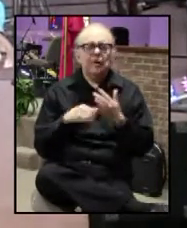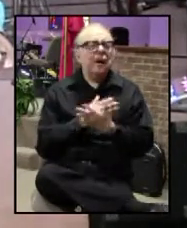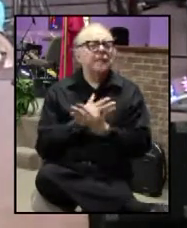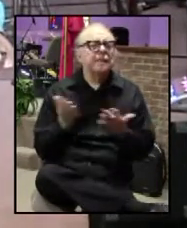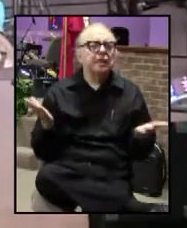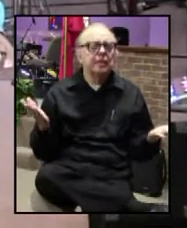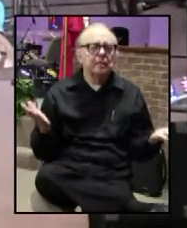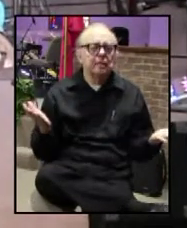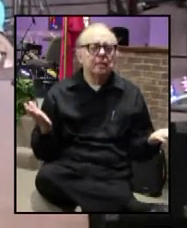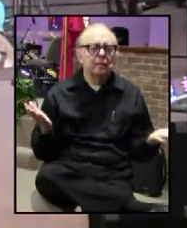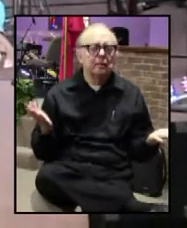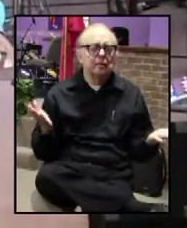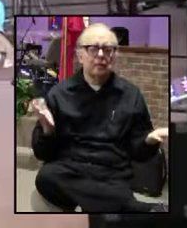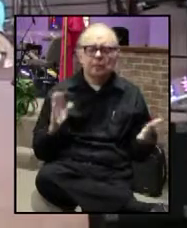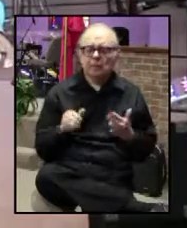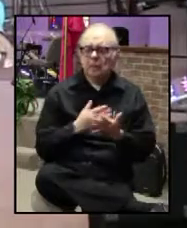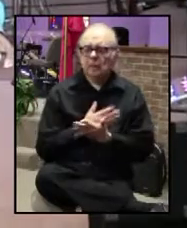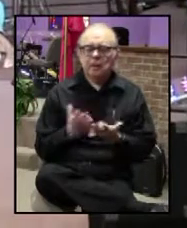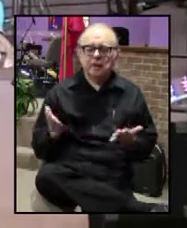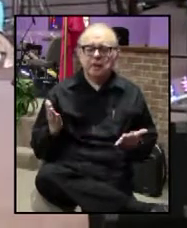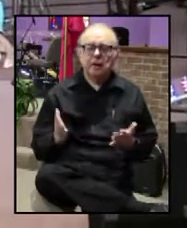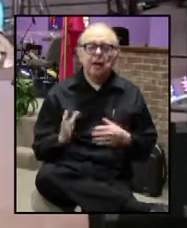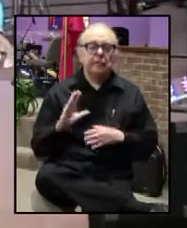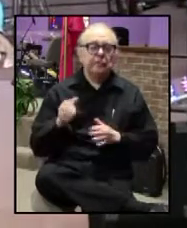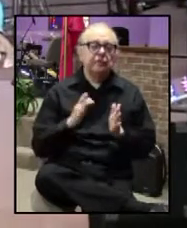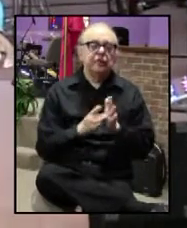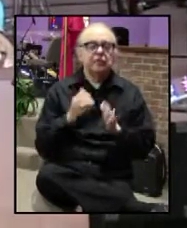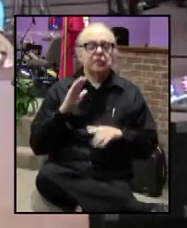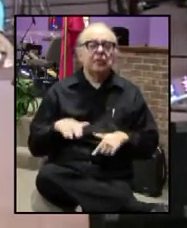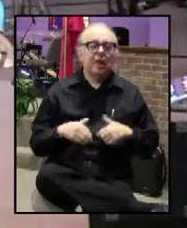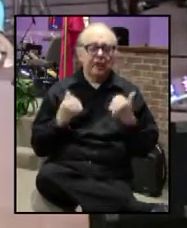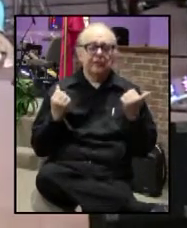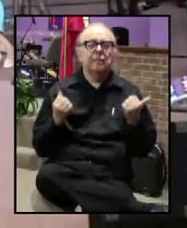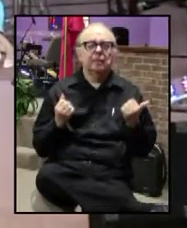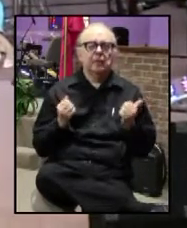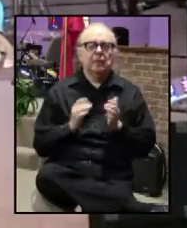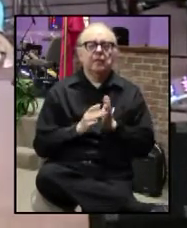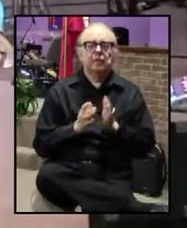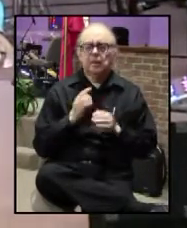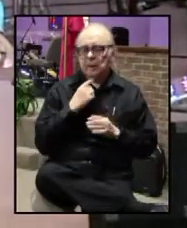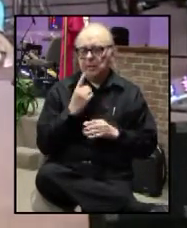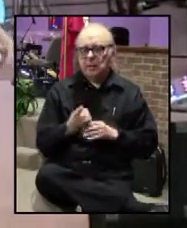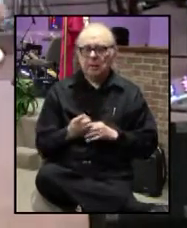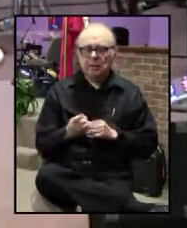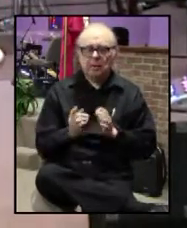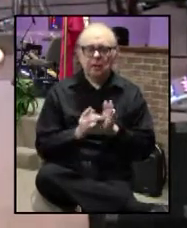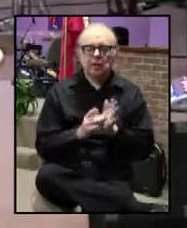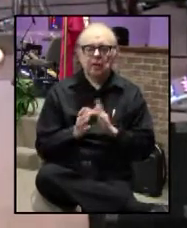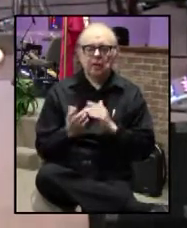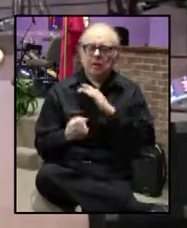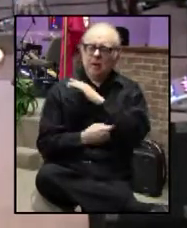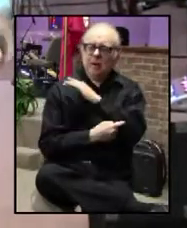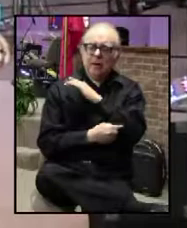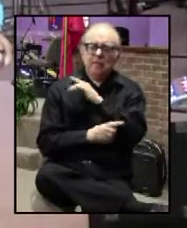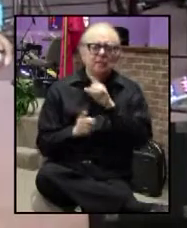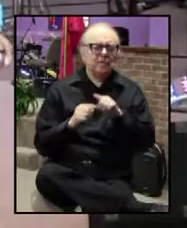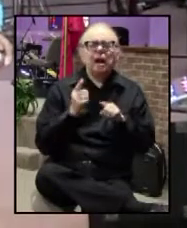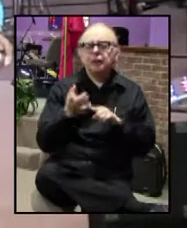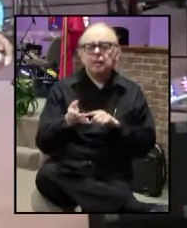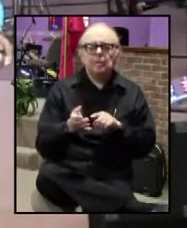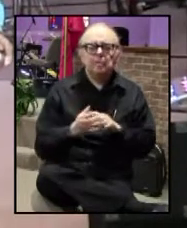everything. Every day of his life, the Bible says that he was tempted just like we were